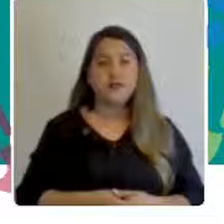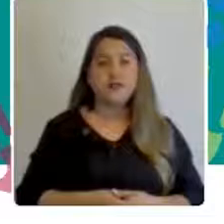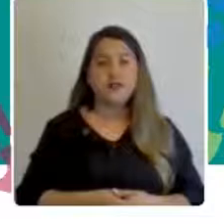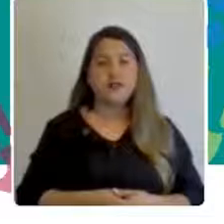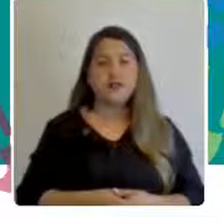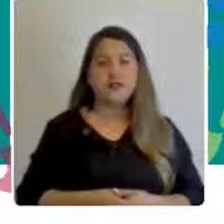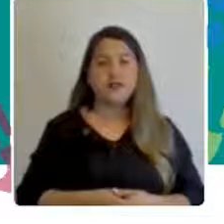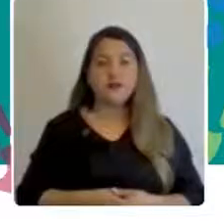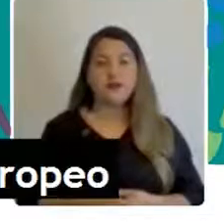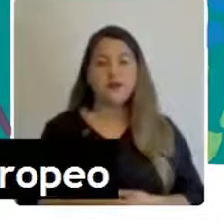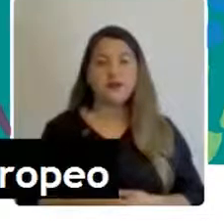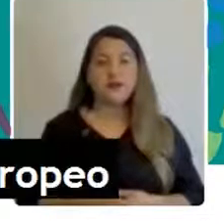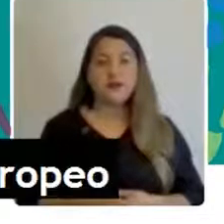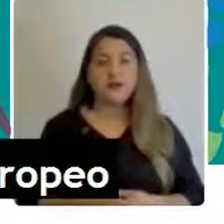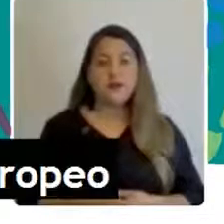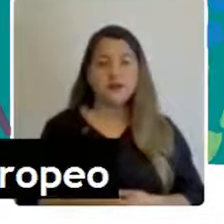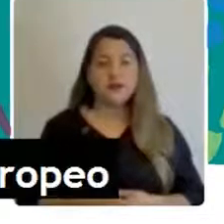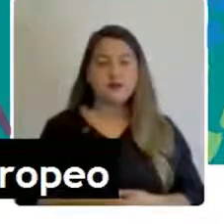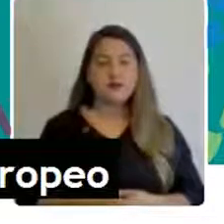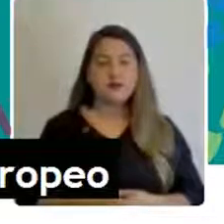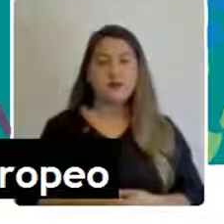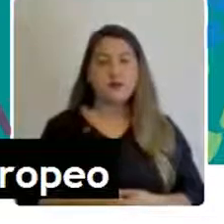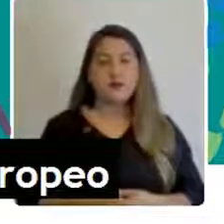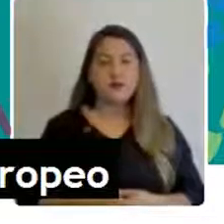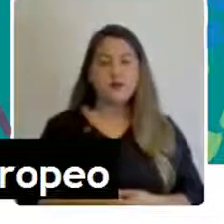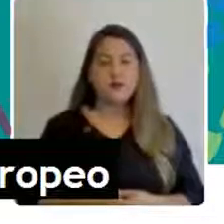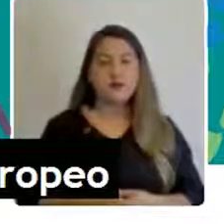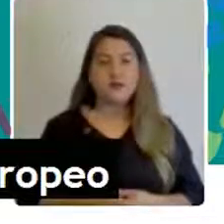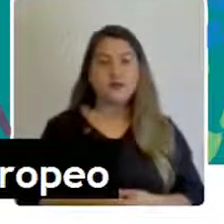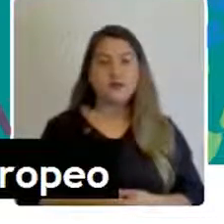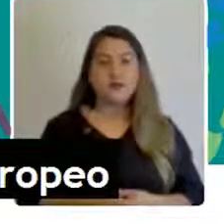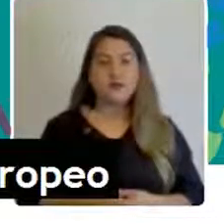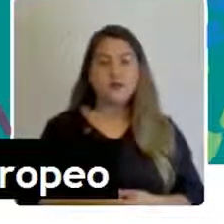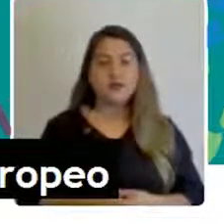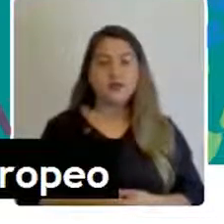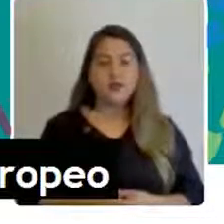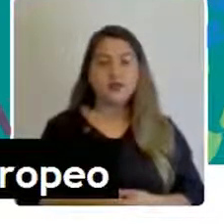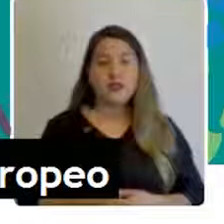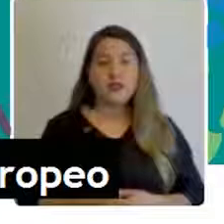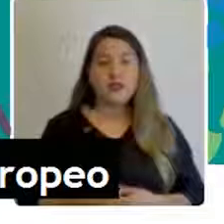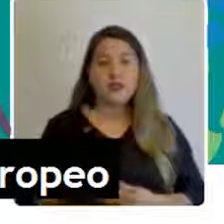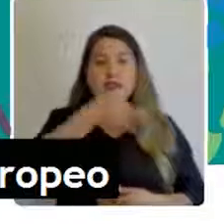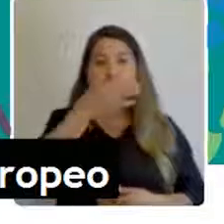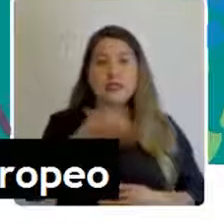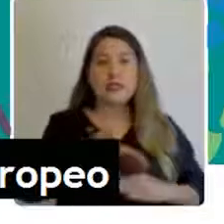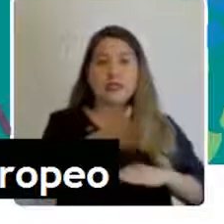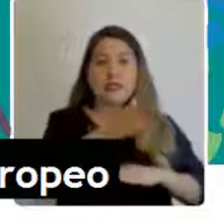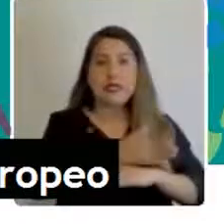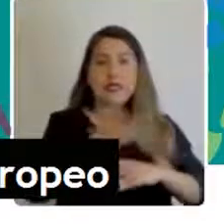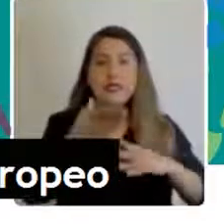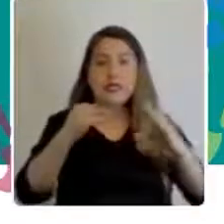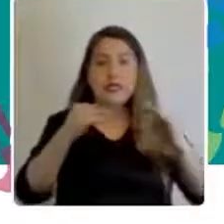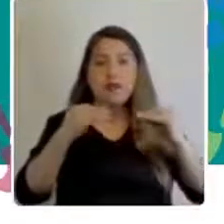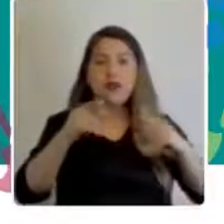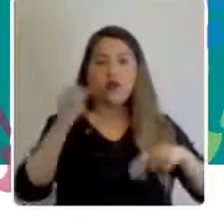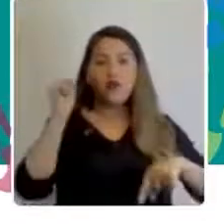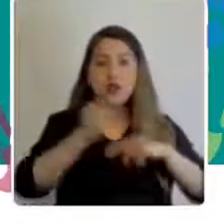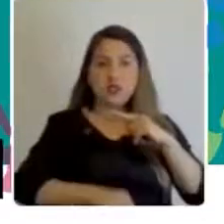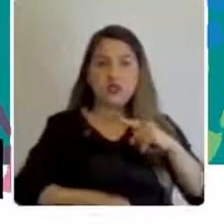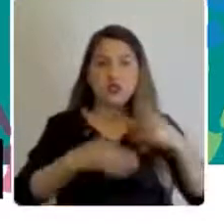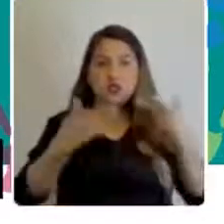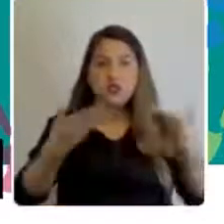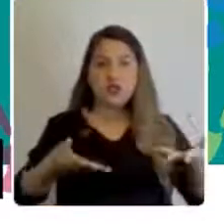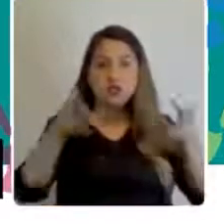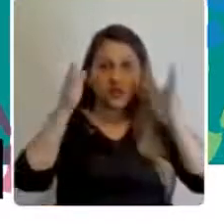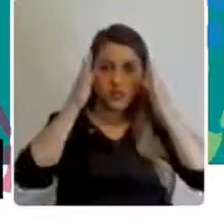said before, there is the authorization, which is centralized at European level.